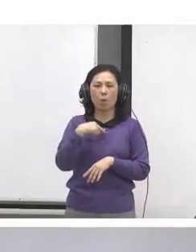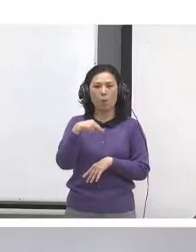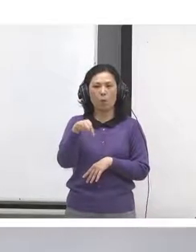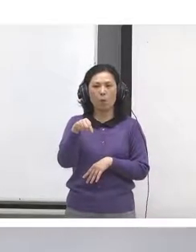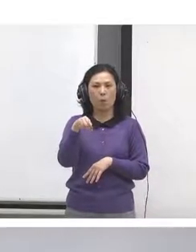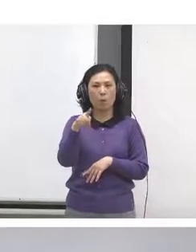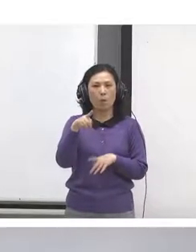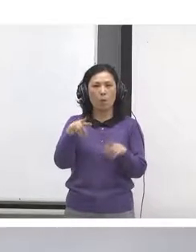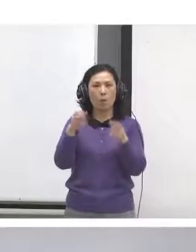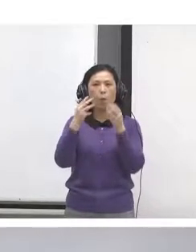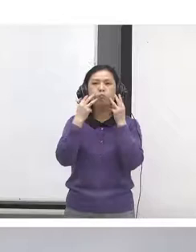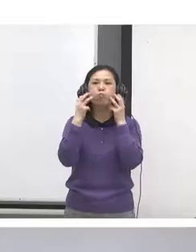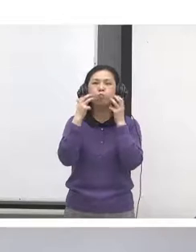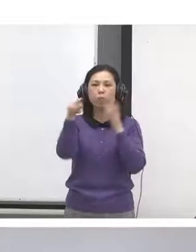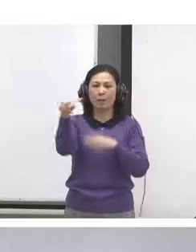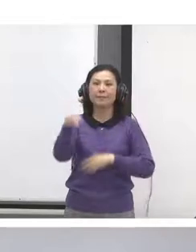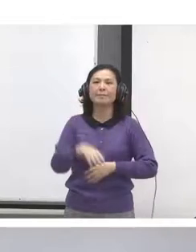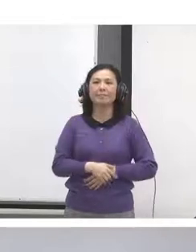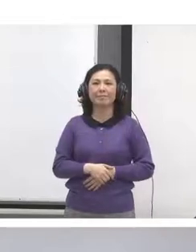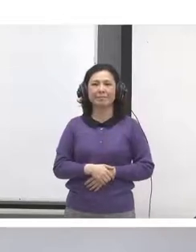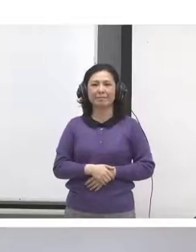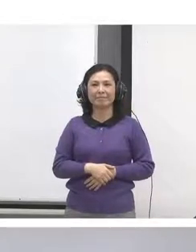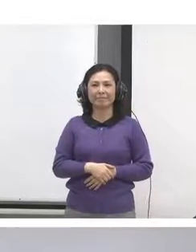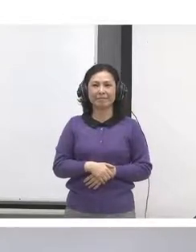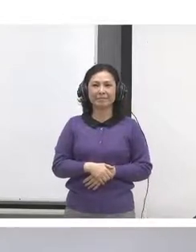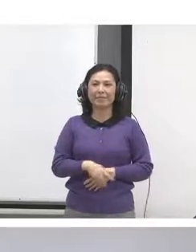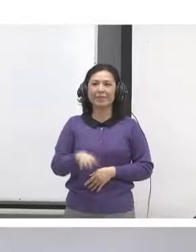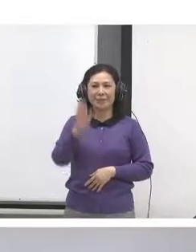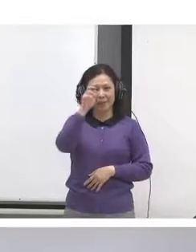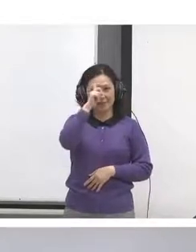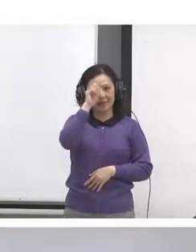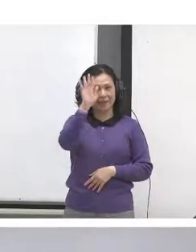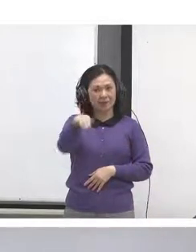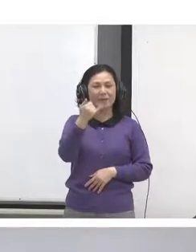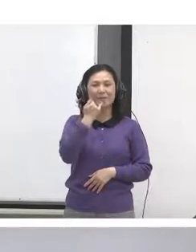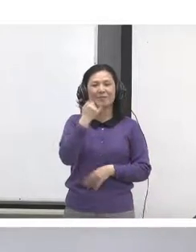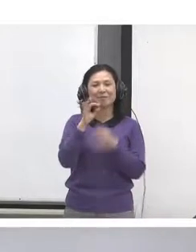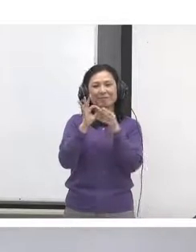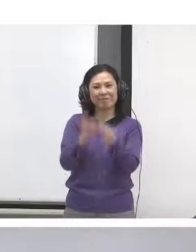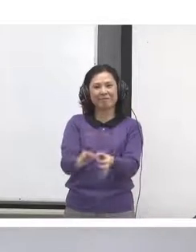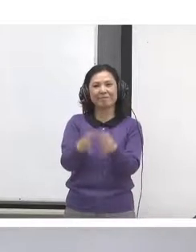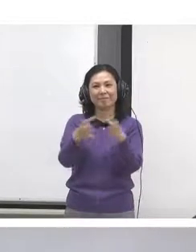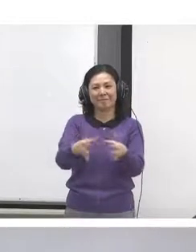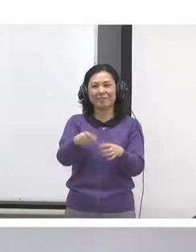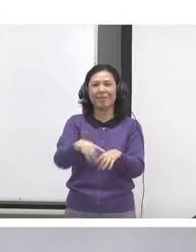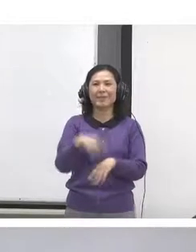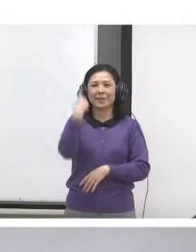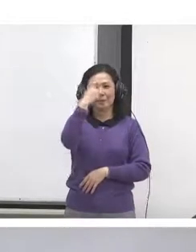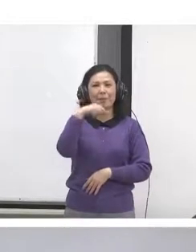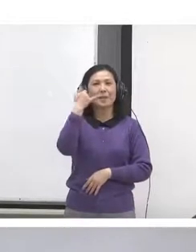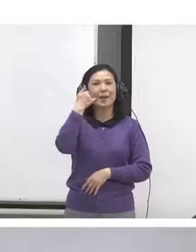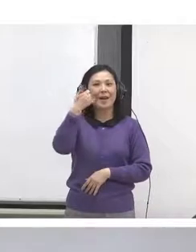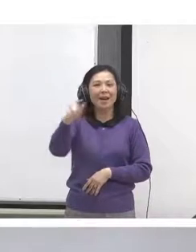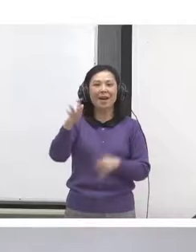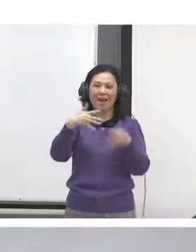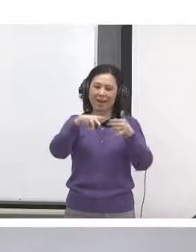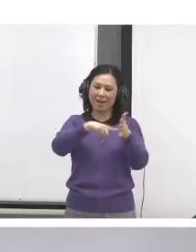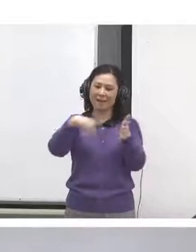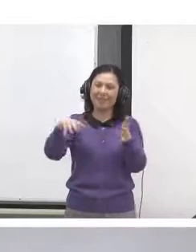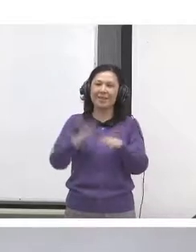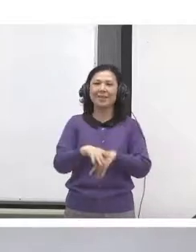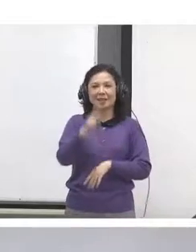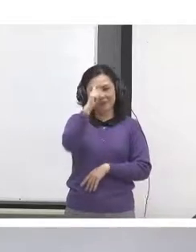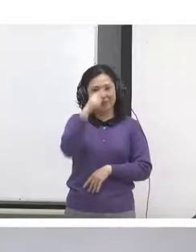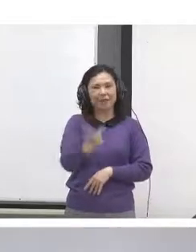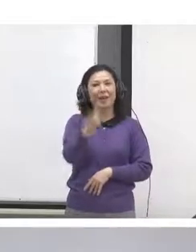this meet and hack continually and hope we can meet in person really soon. Then I will